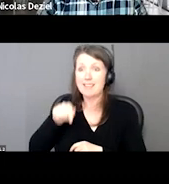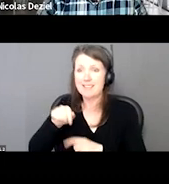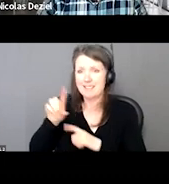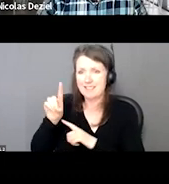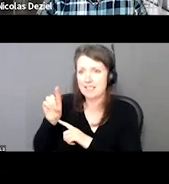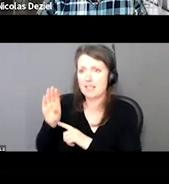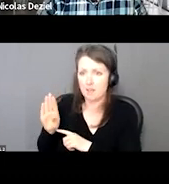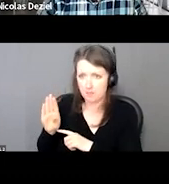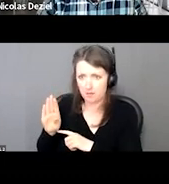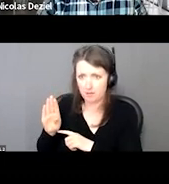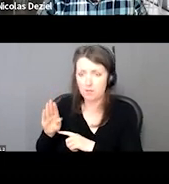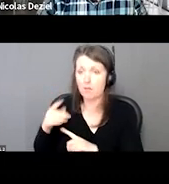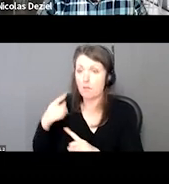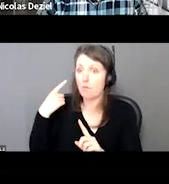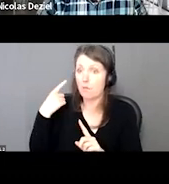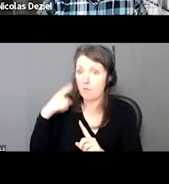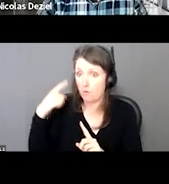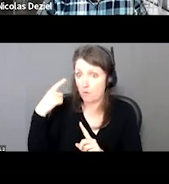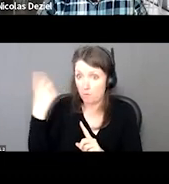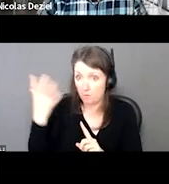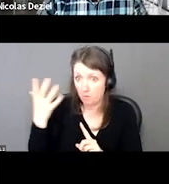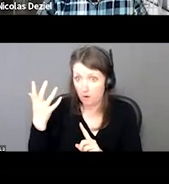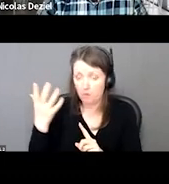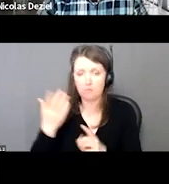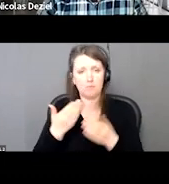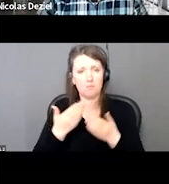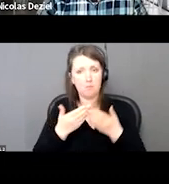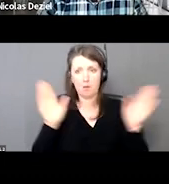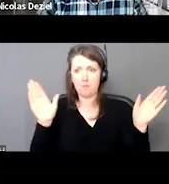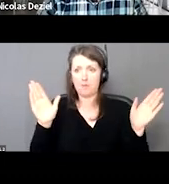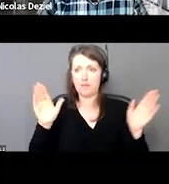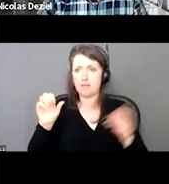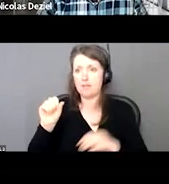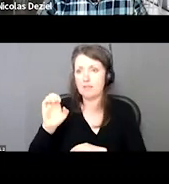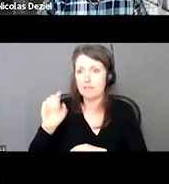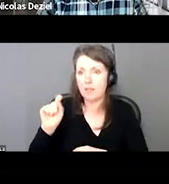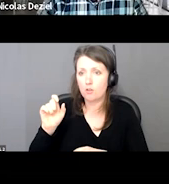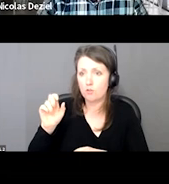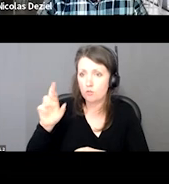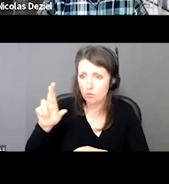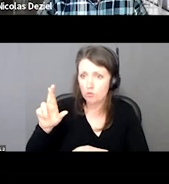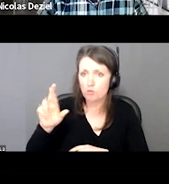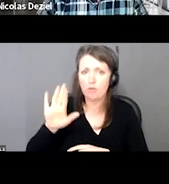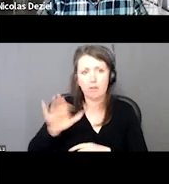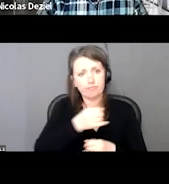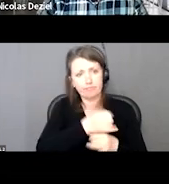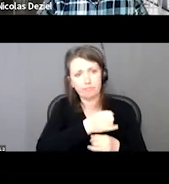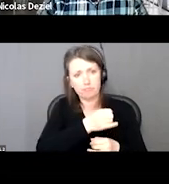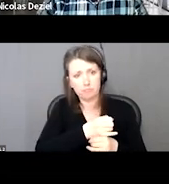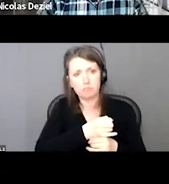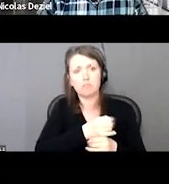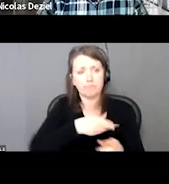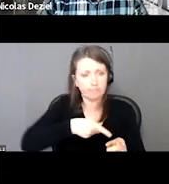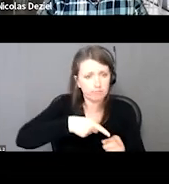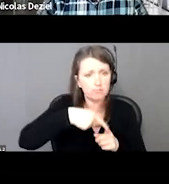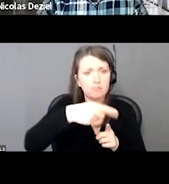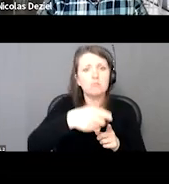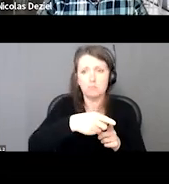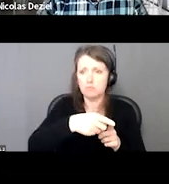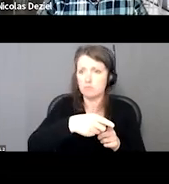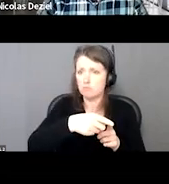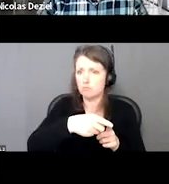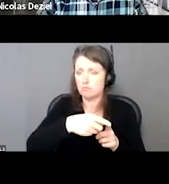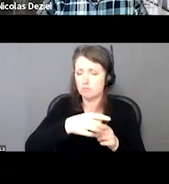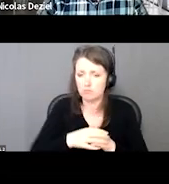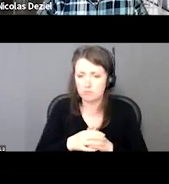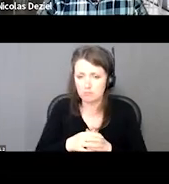enhance collaboration between the public sector institutions and industry. So as it's stated in the mandate,